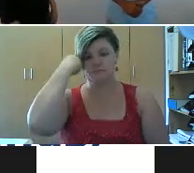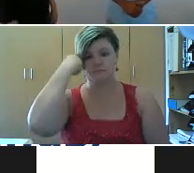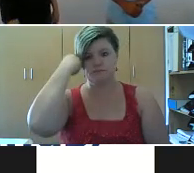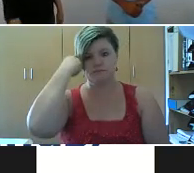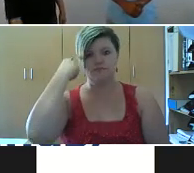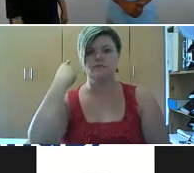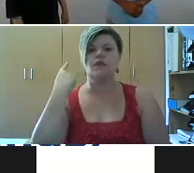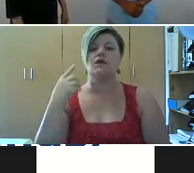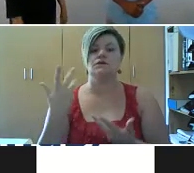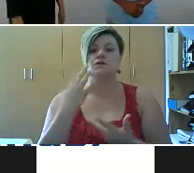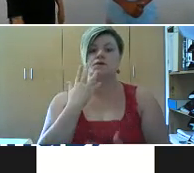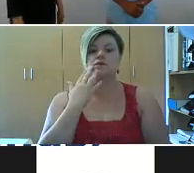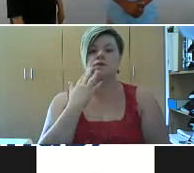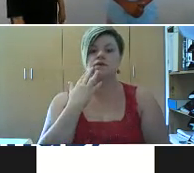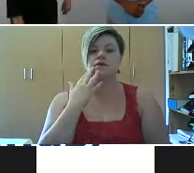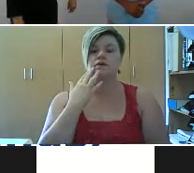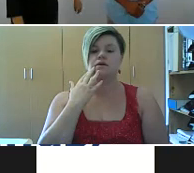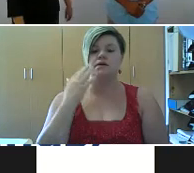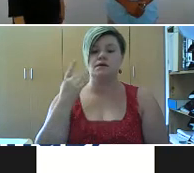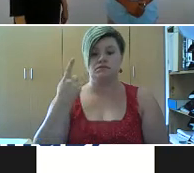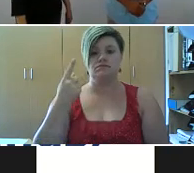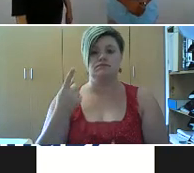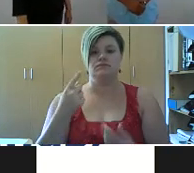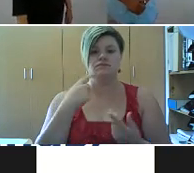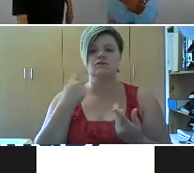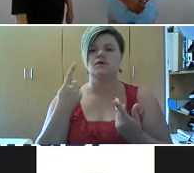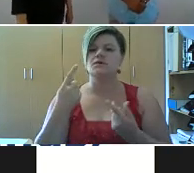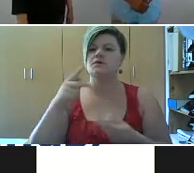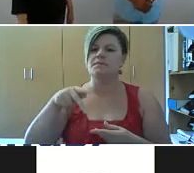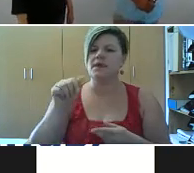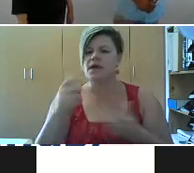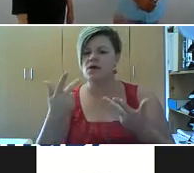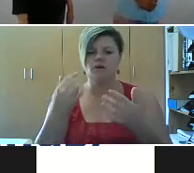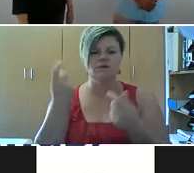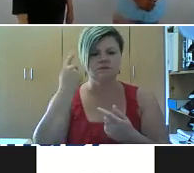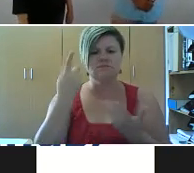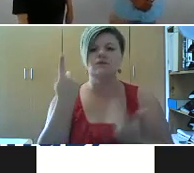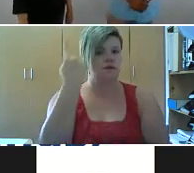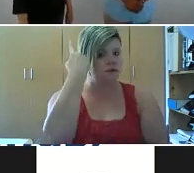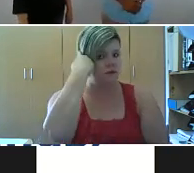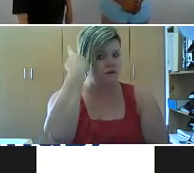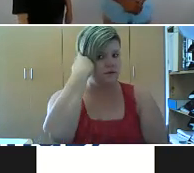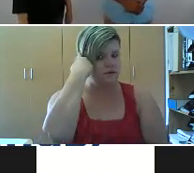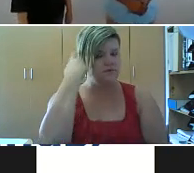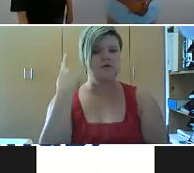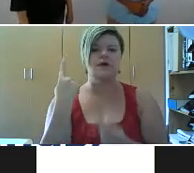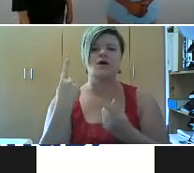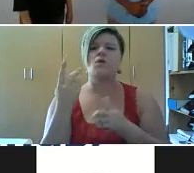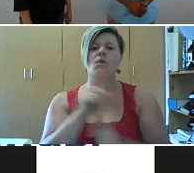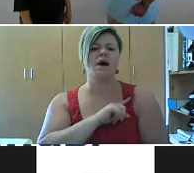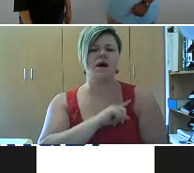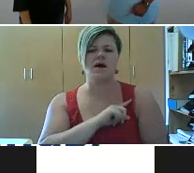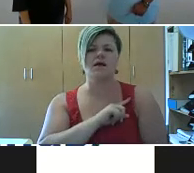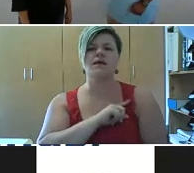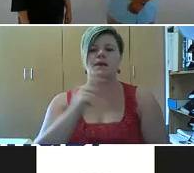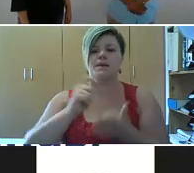Whereas secretary, if you want to find some iconicity, some kind of reference, it's a pen